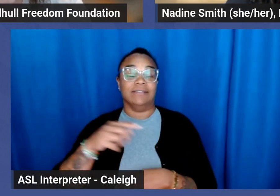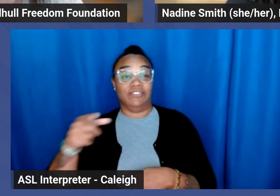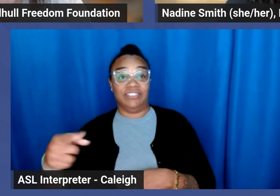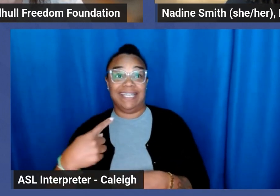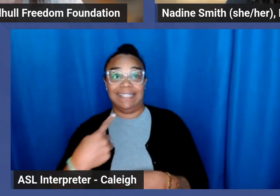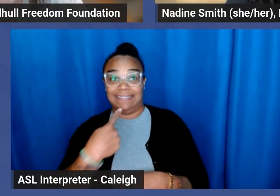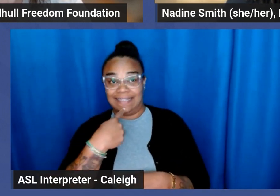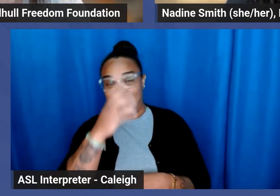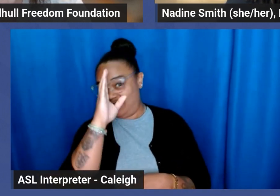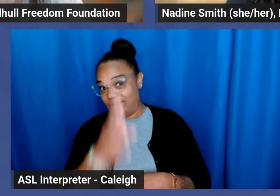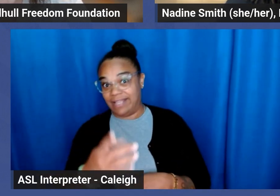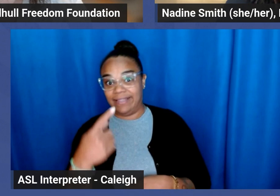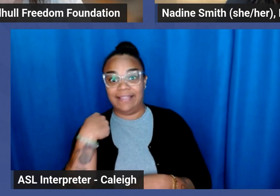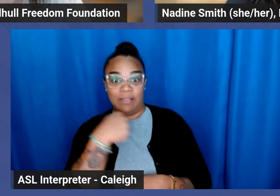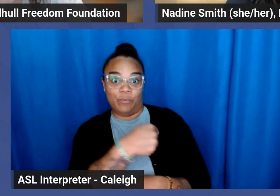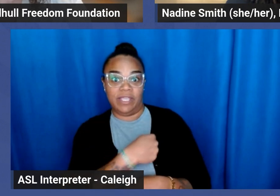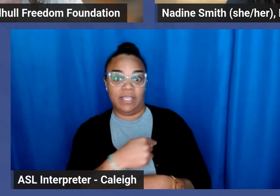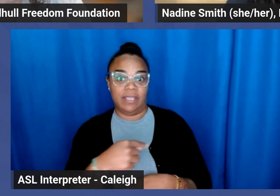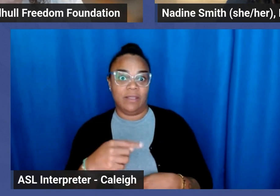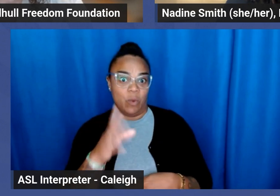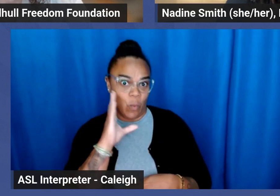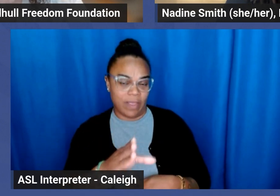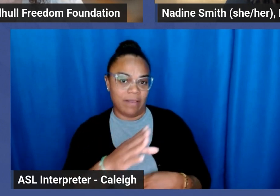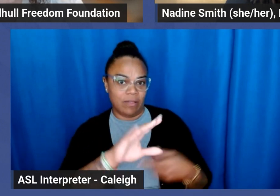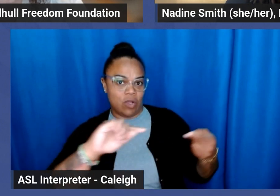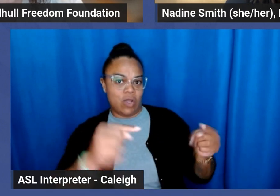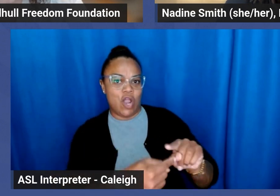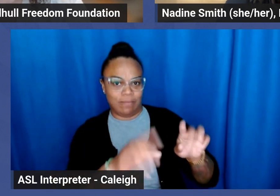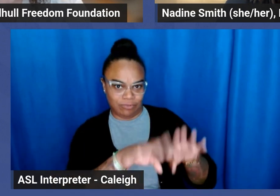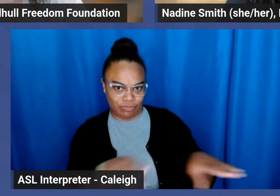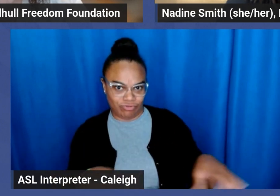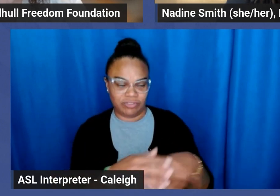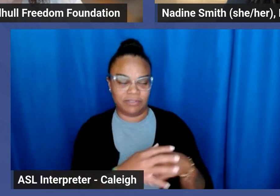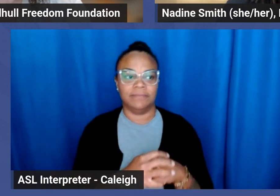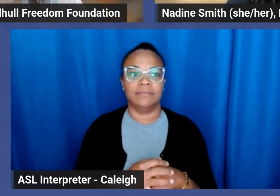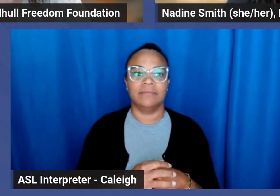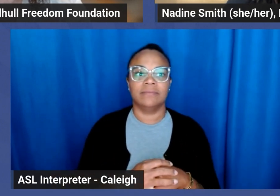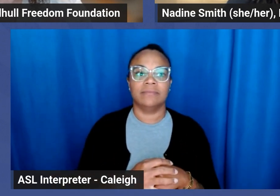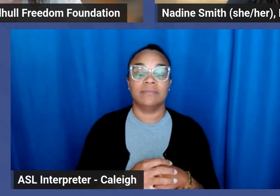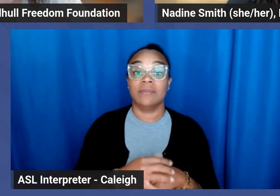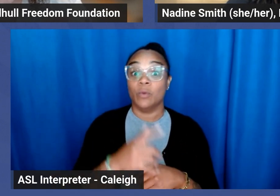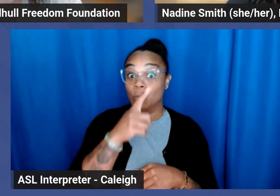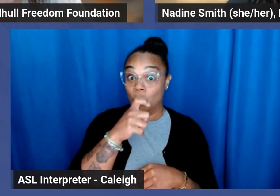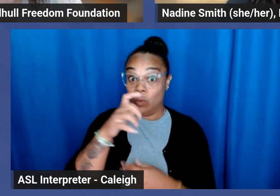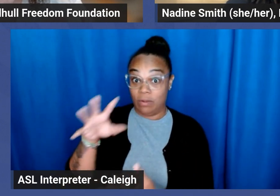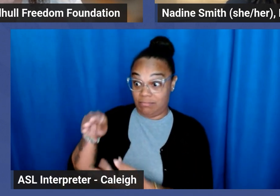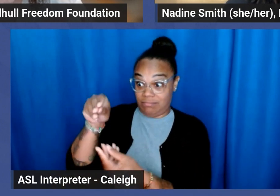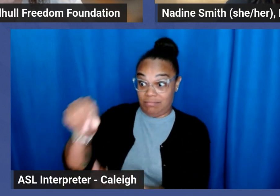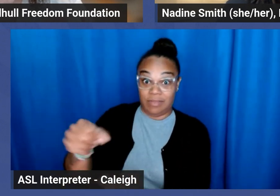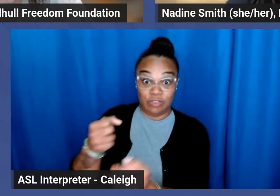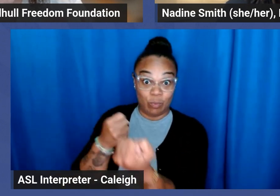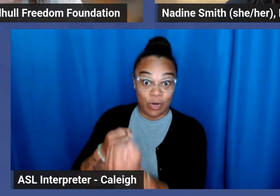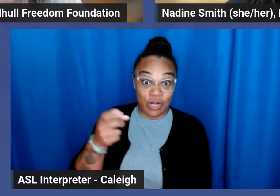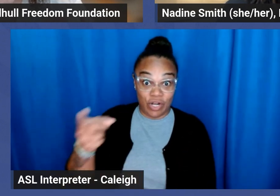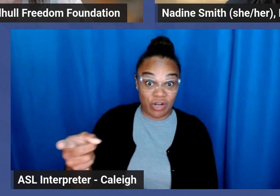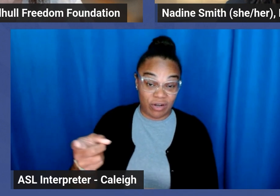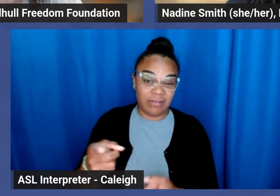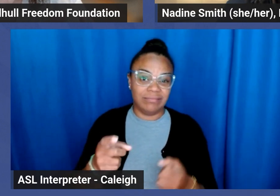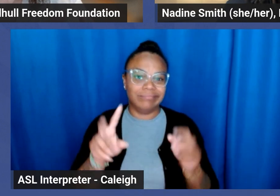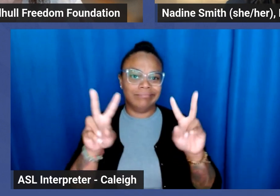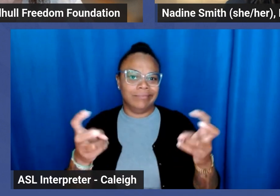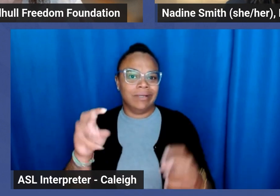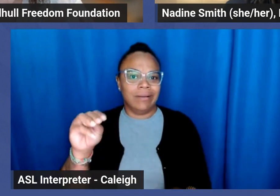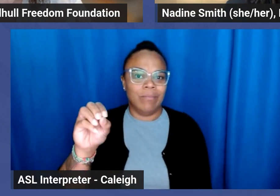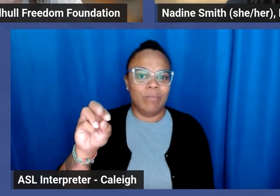were inherently a danger to children. She was bankrolled by the moral majority. And the